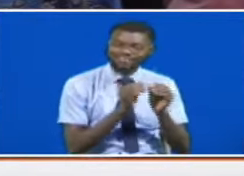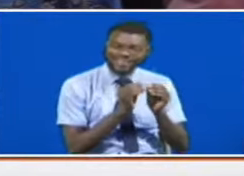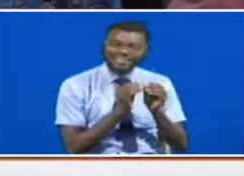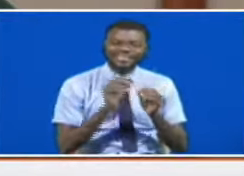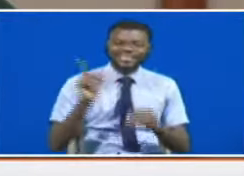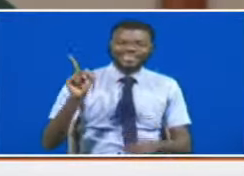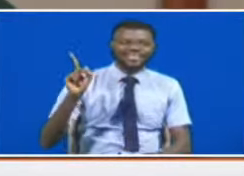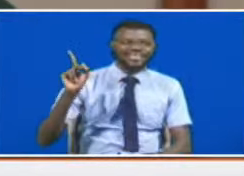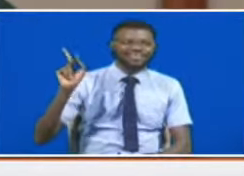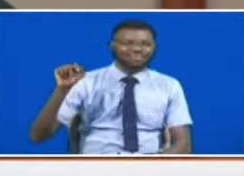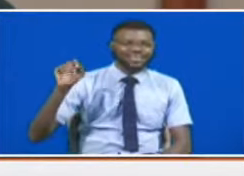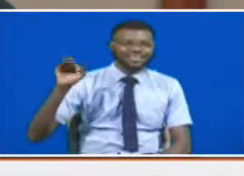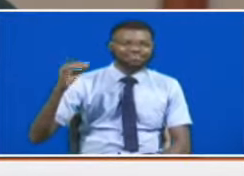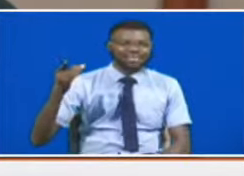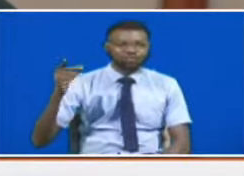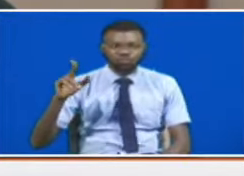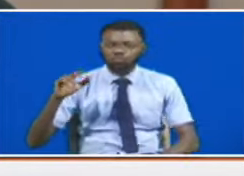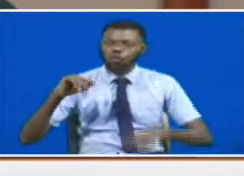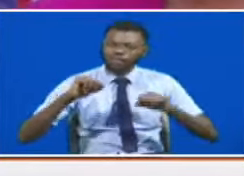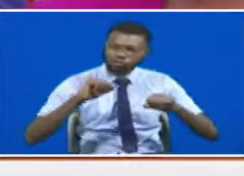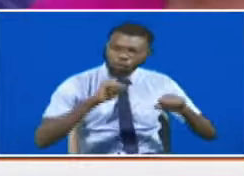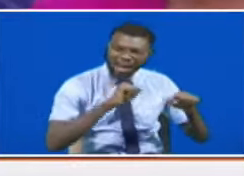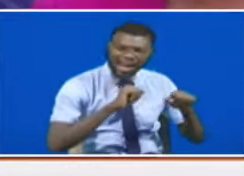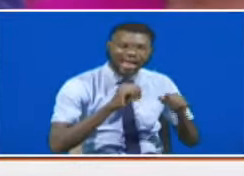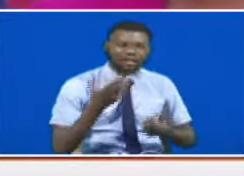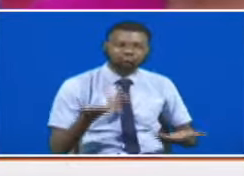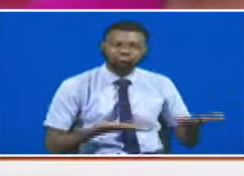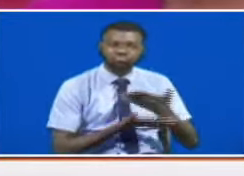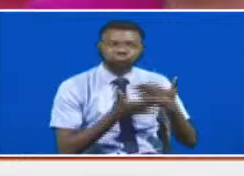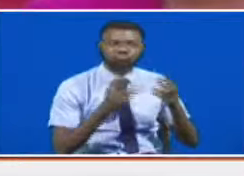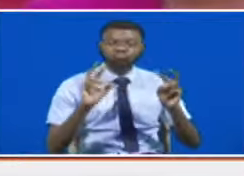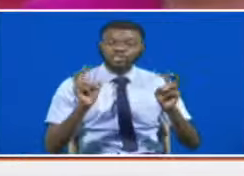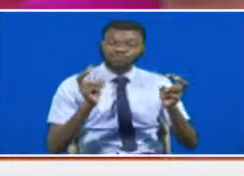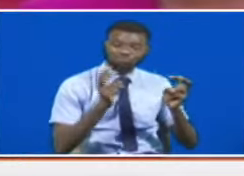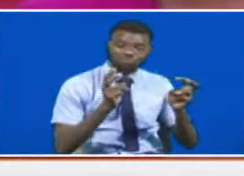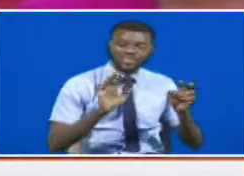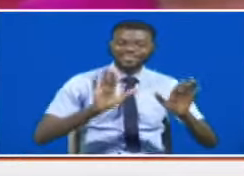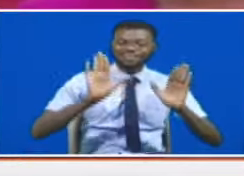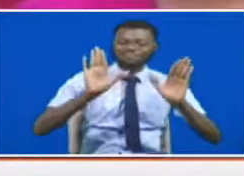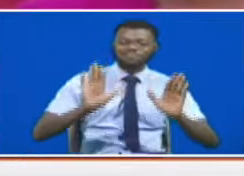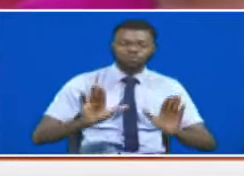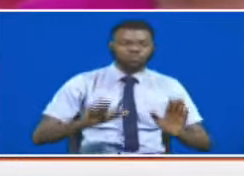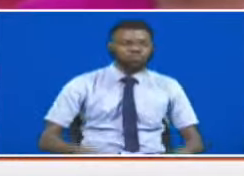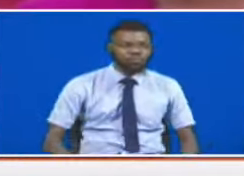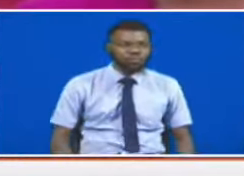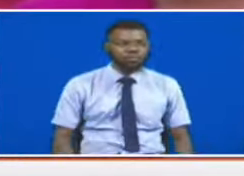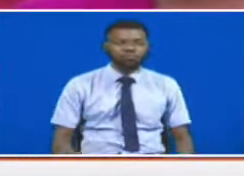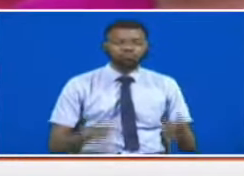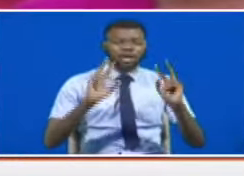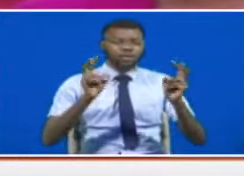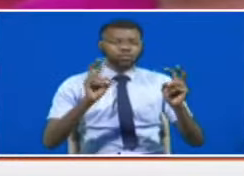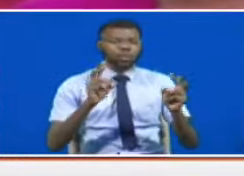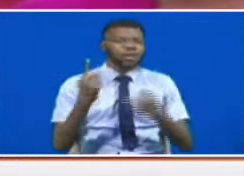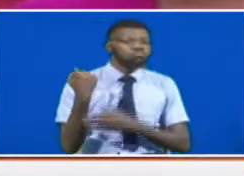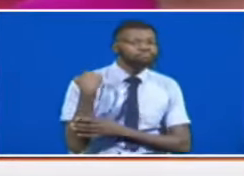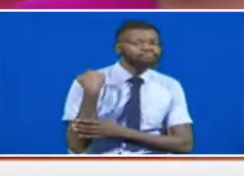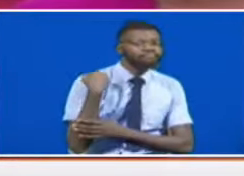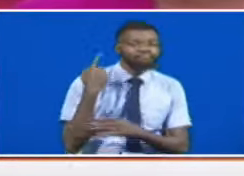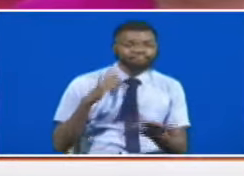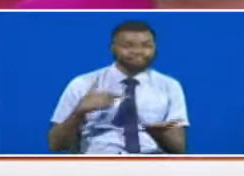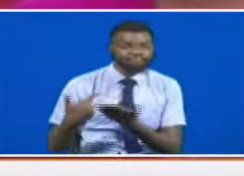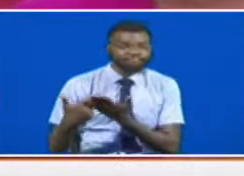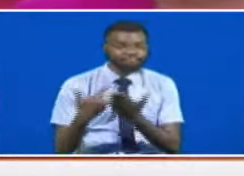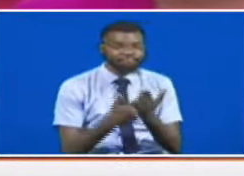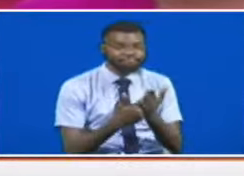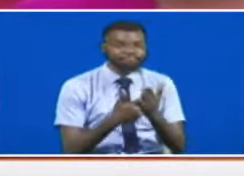government, ironing out contentious issues. We want to commit to them that the issues that we did discuss yesterday were not just